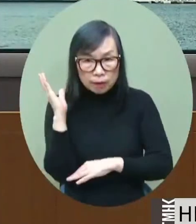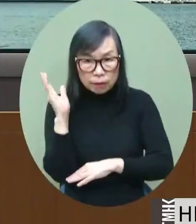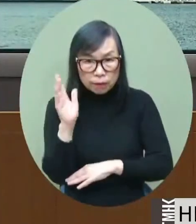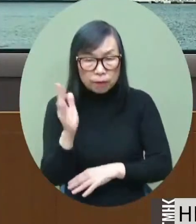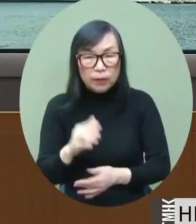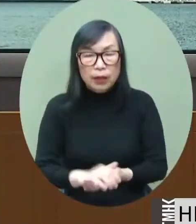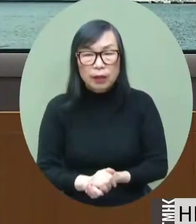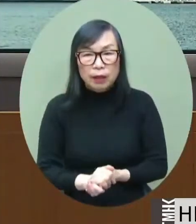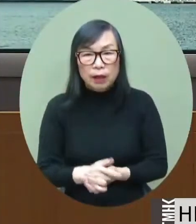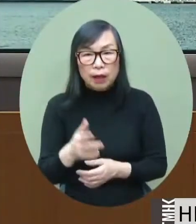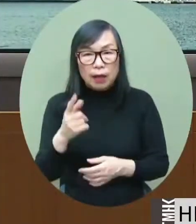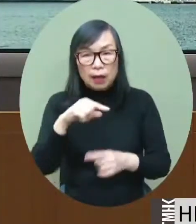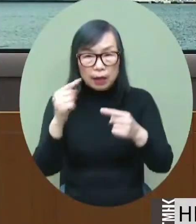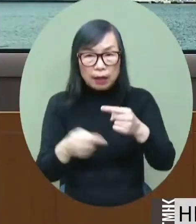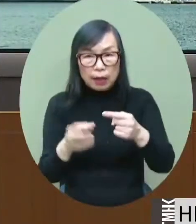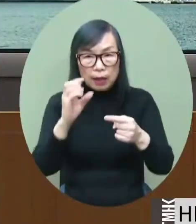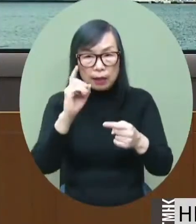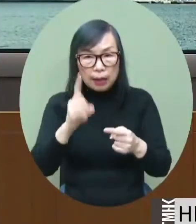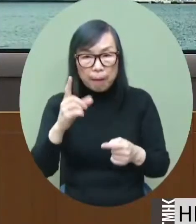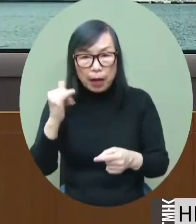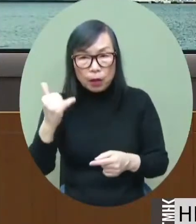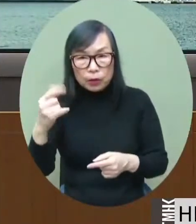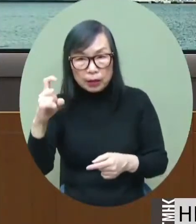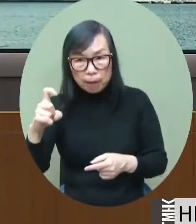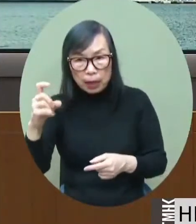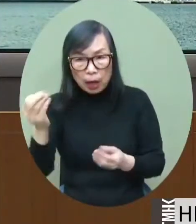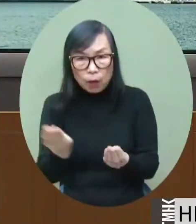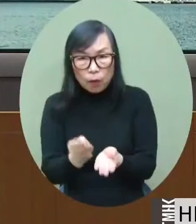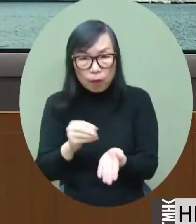Good afternoon. We have